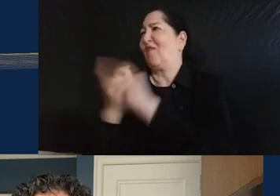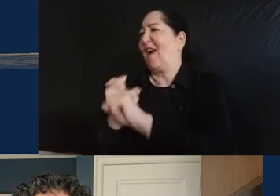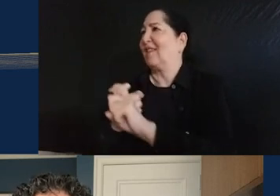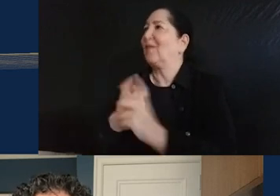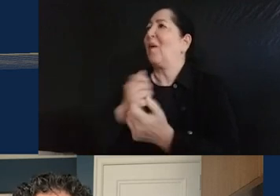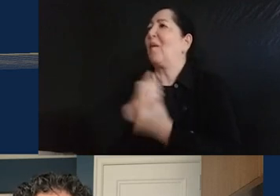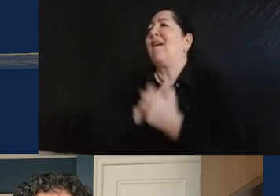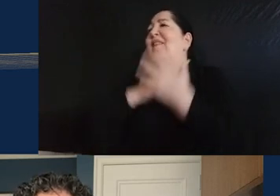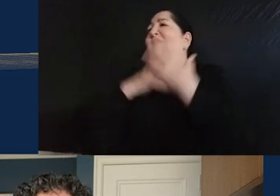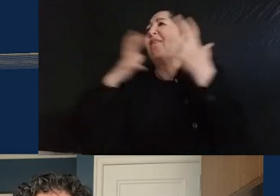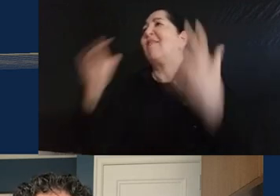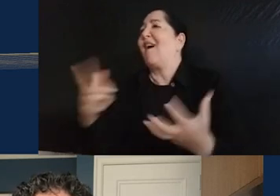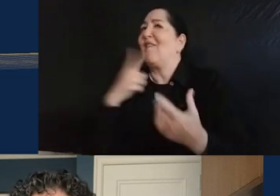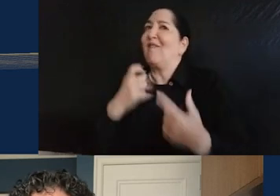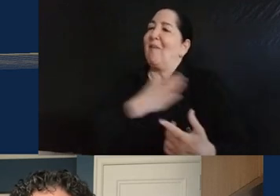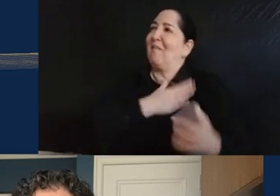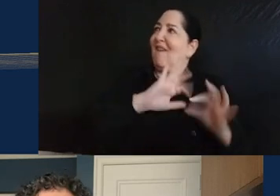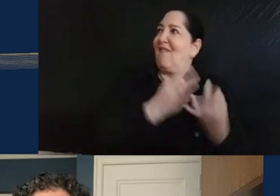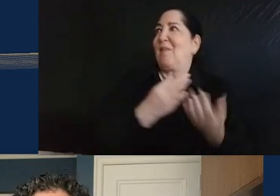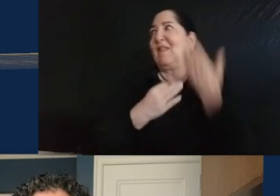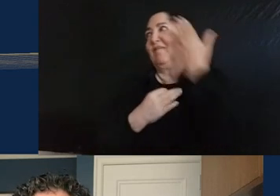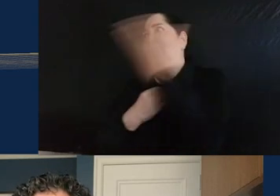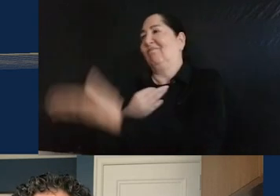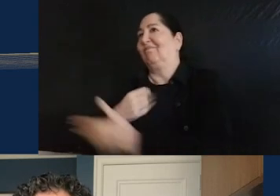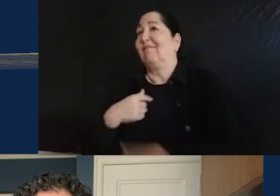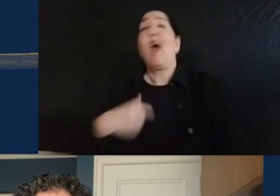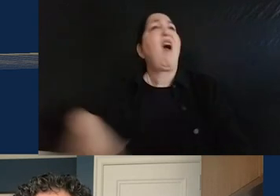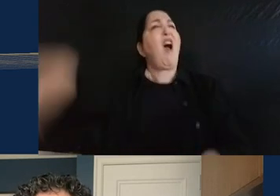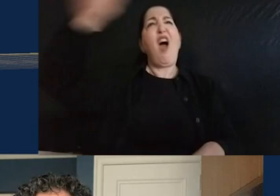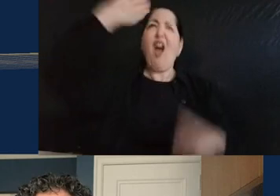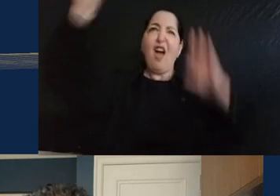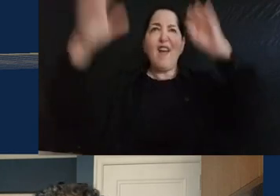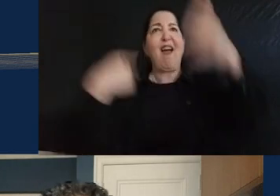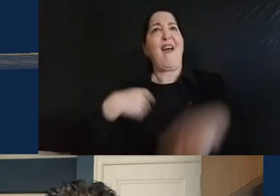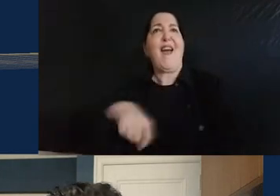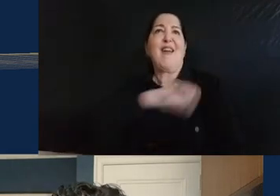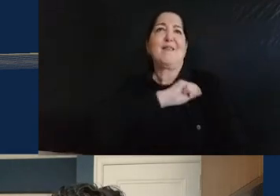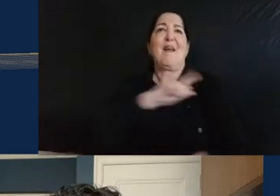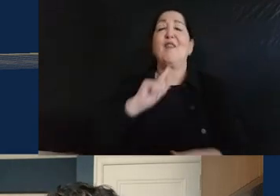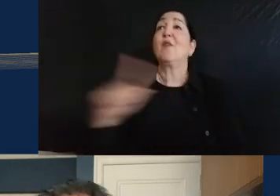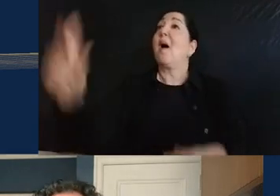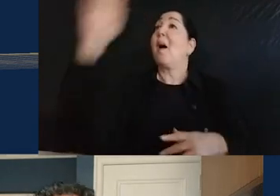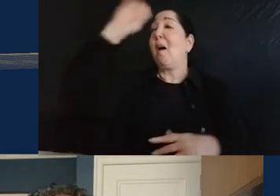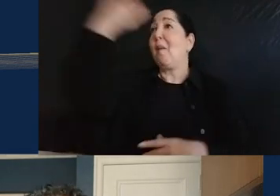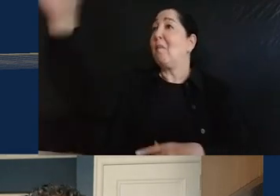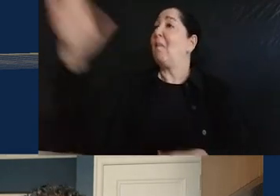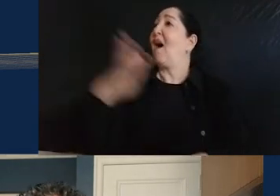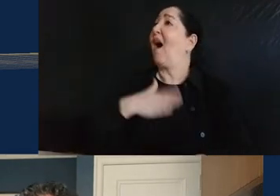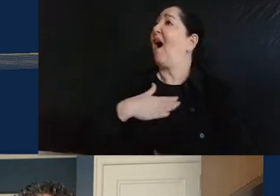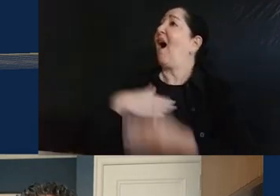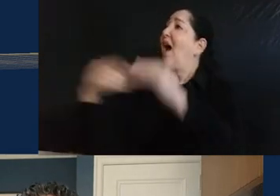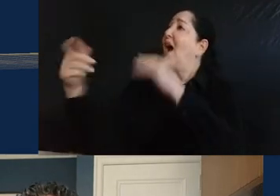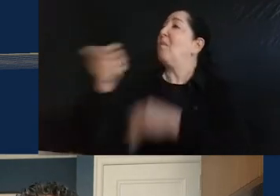love from me and the girls. Congratulations. Oye, mi socio, maestro, doctor, Alex